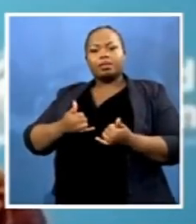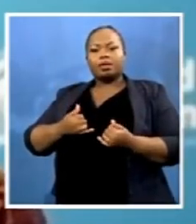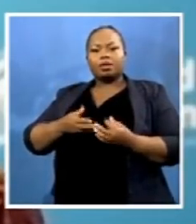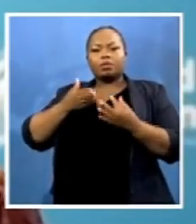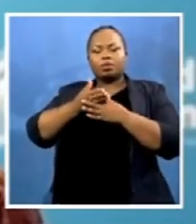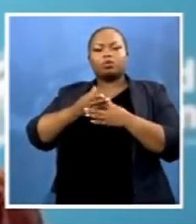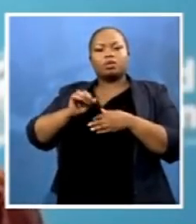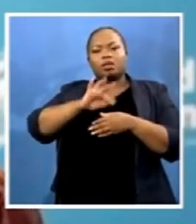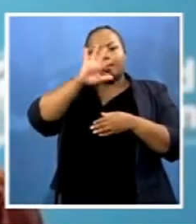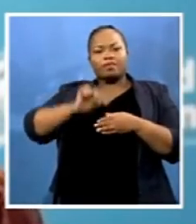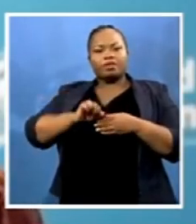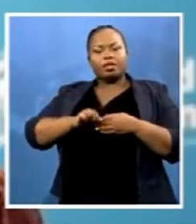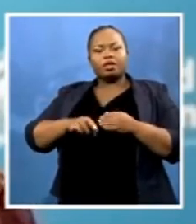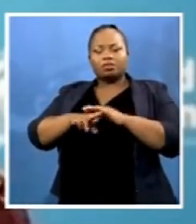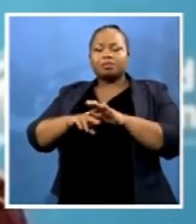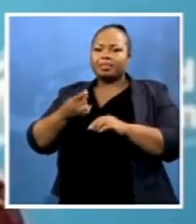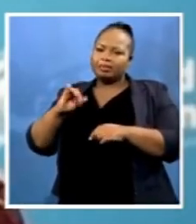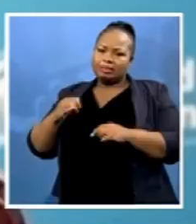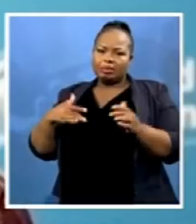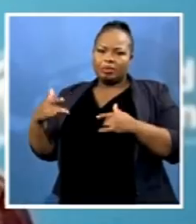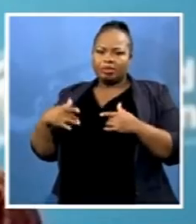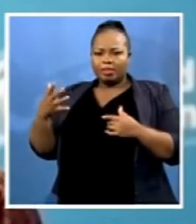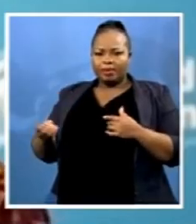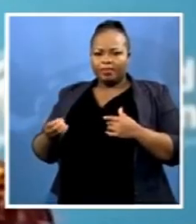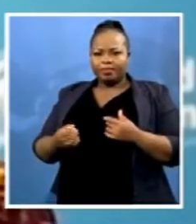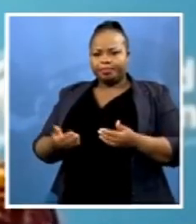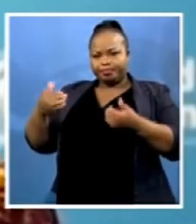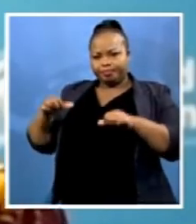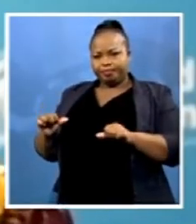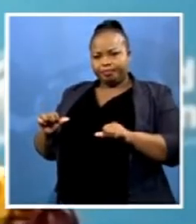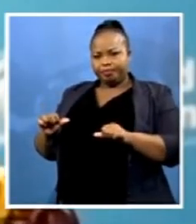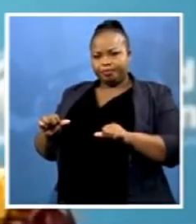us. Michel, est-ce que tu peux dire quelque chose concernant ça, s'il te plaît?